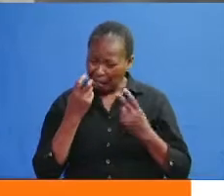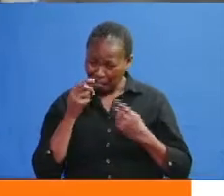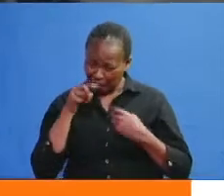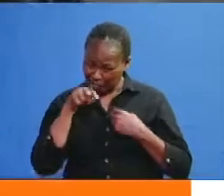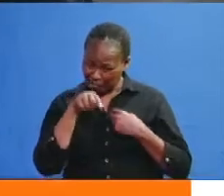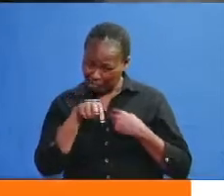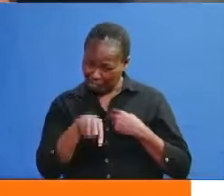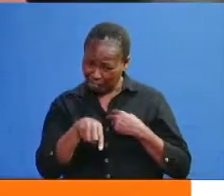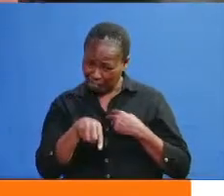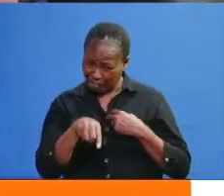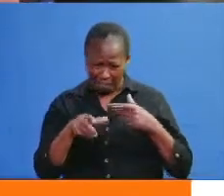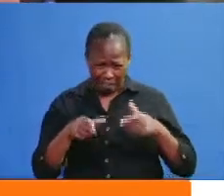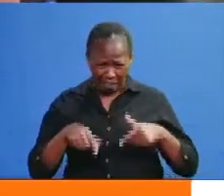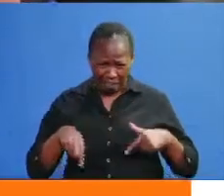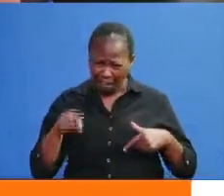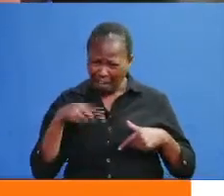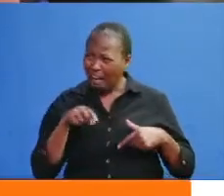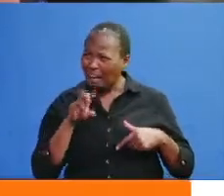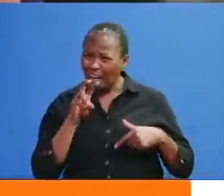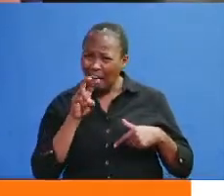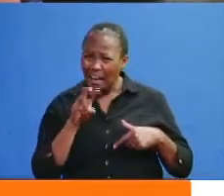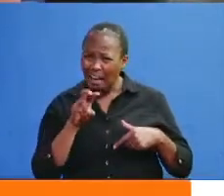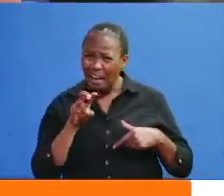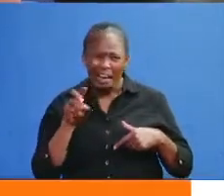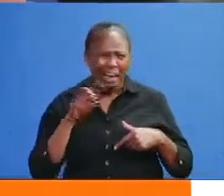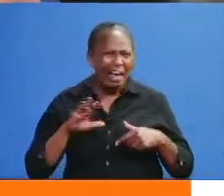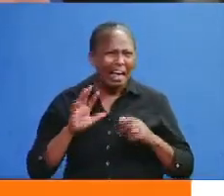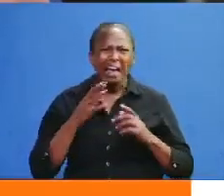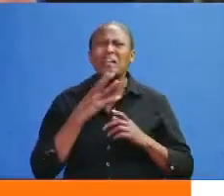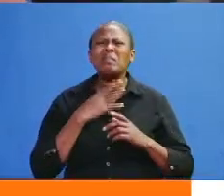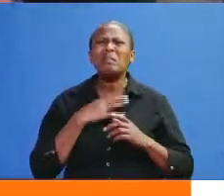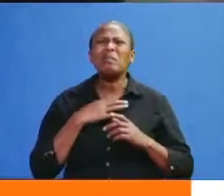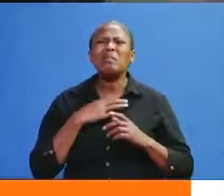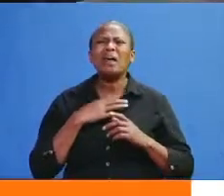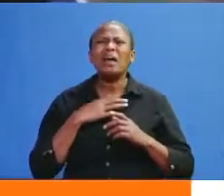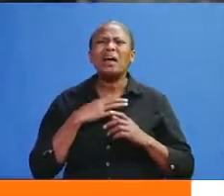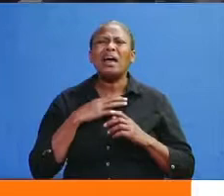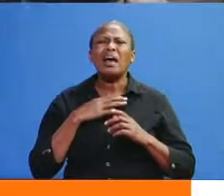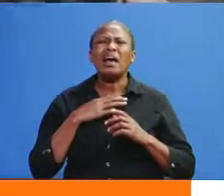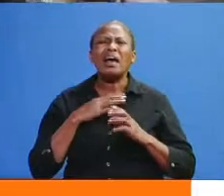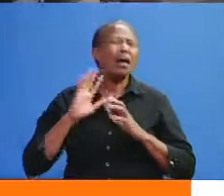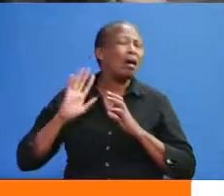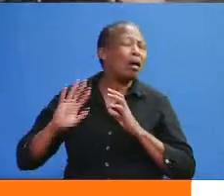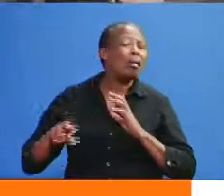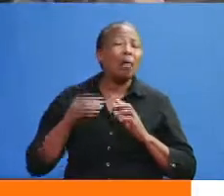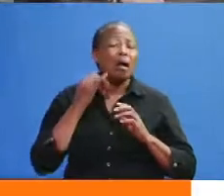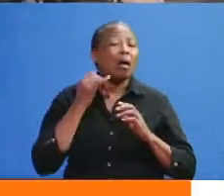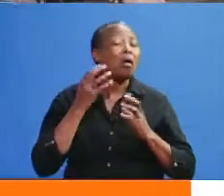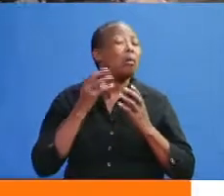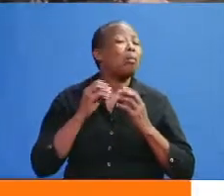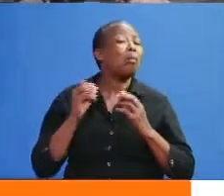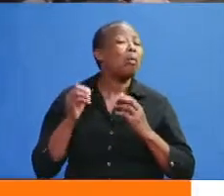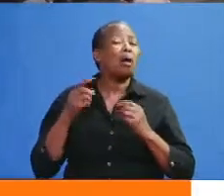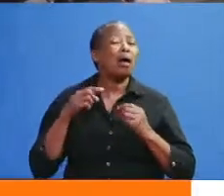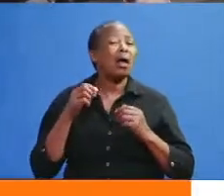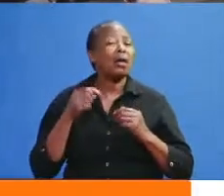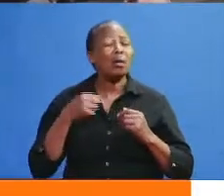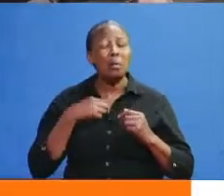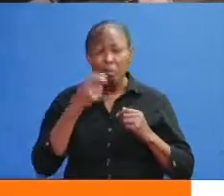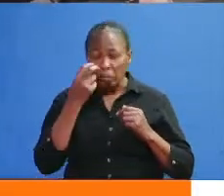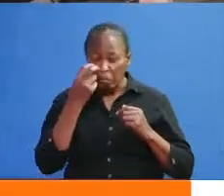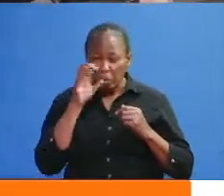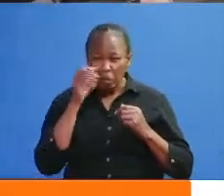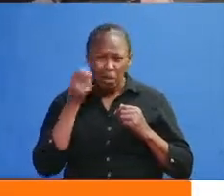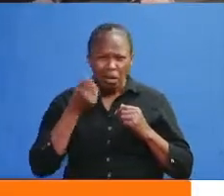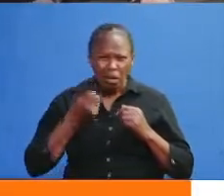Masuruari tumeona tumewekwa kwa pombe, atutaki hata tukurudi nyumbani. Mavijana tumepotea. Ninaona msichana mwenye tunakunyanga pombe hapa, paka